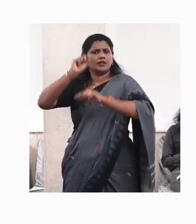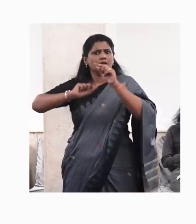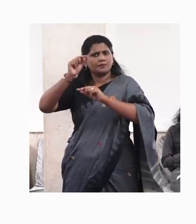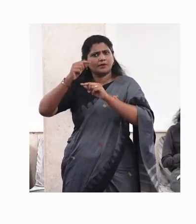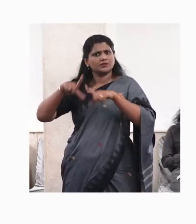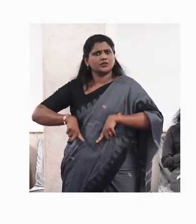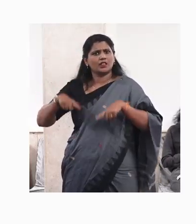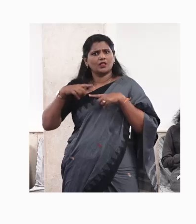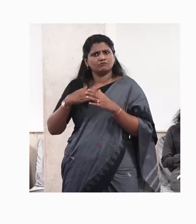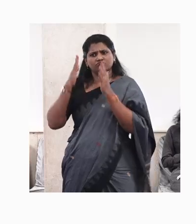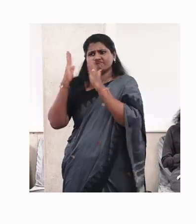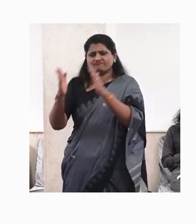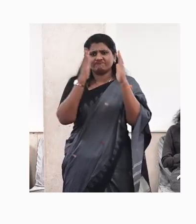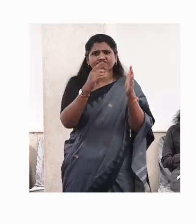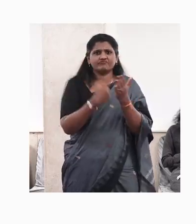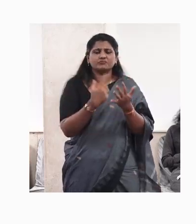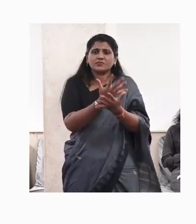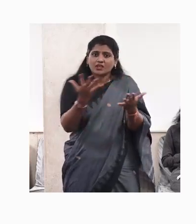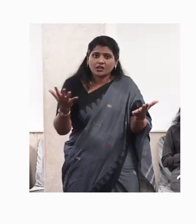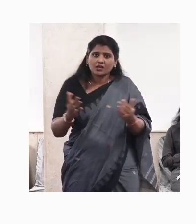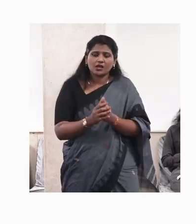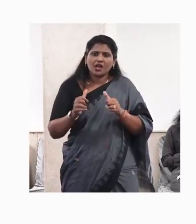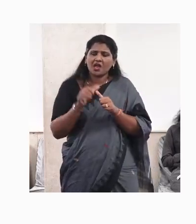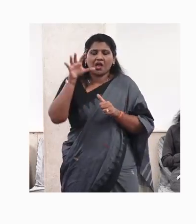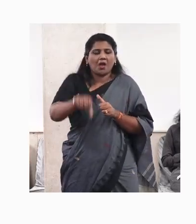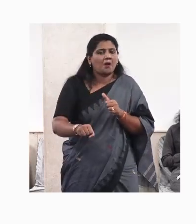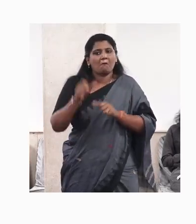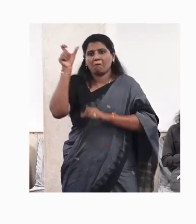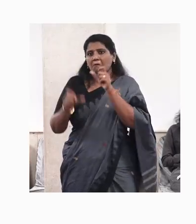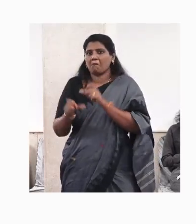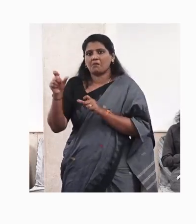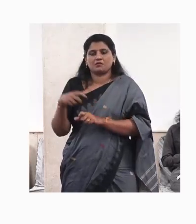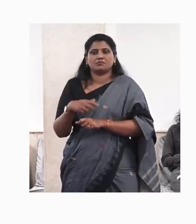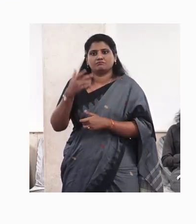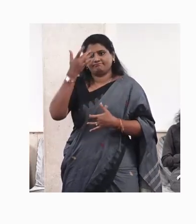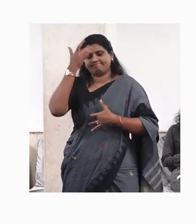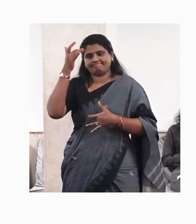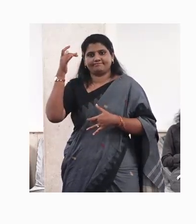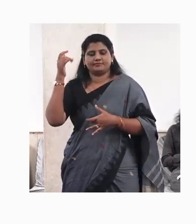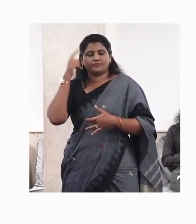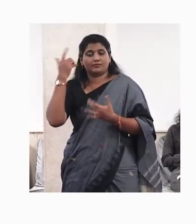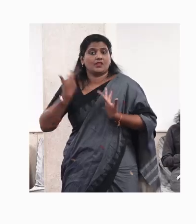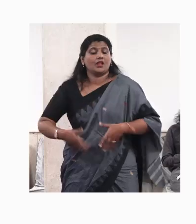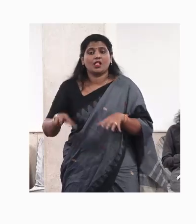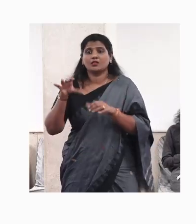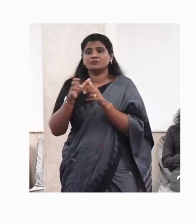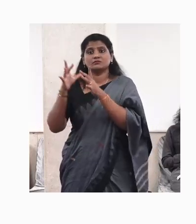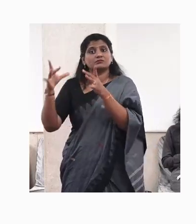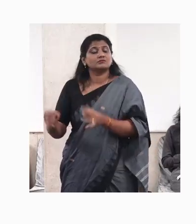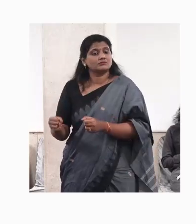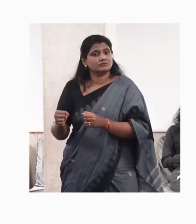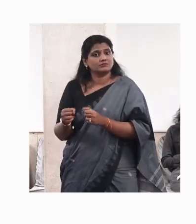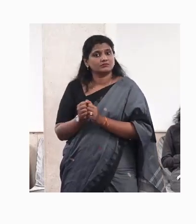lives with very limited resources, doesn't have access to public mental health systems,